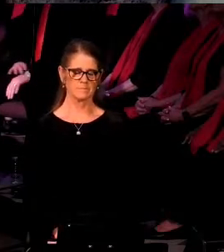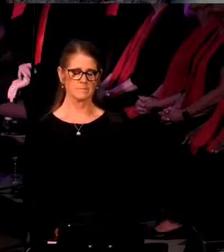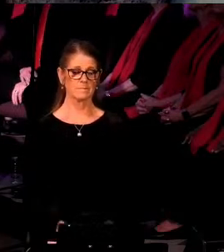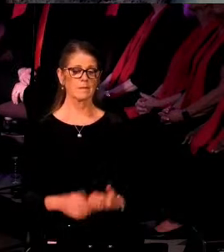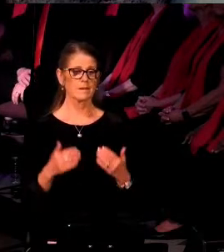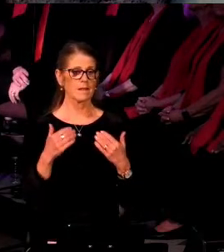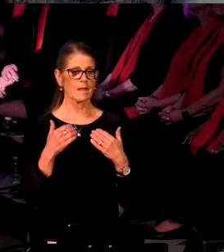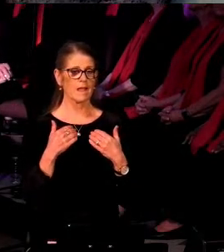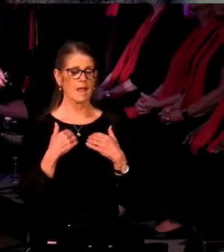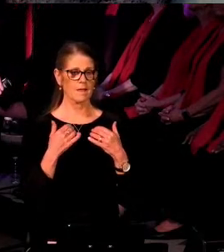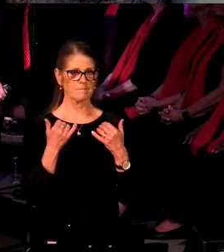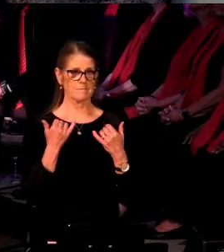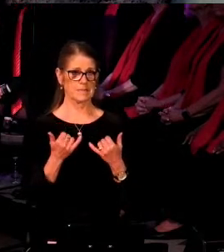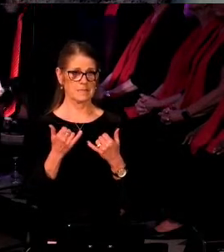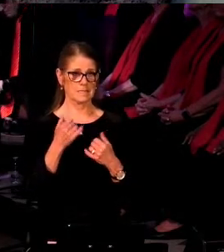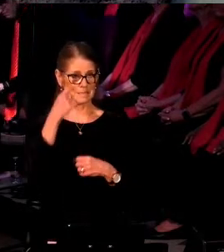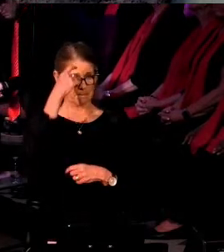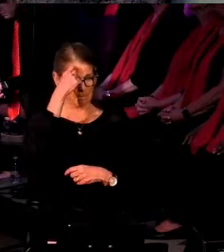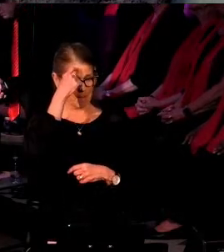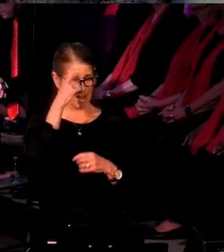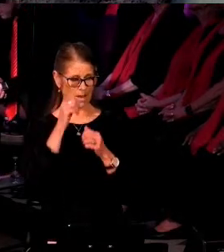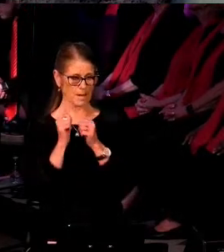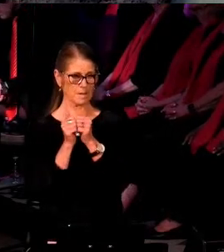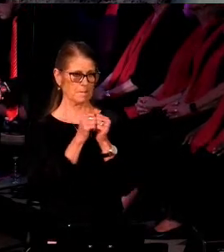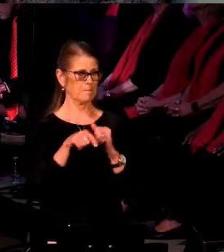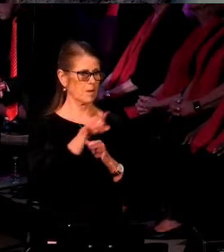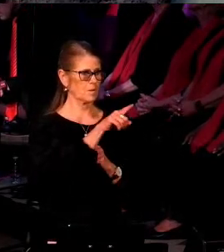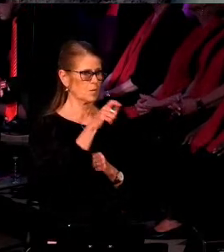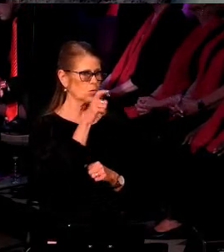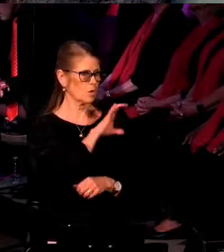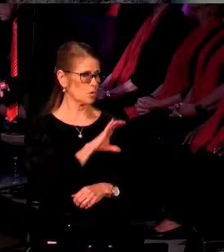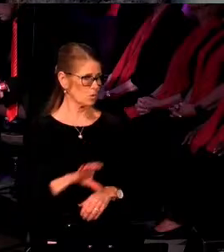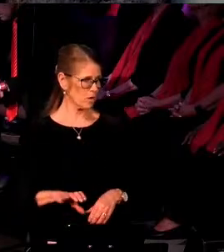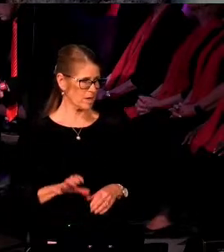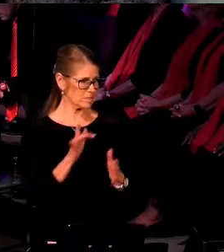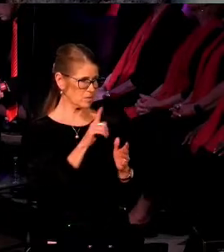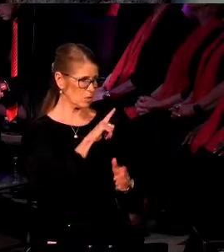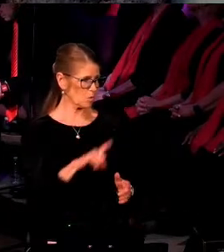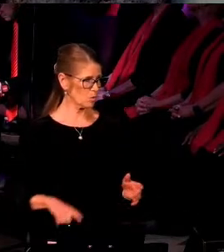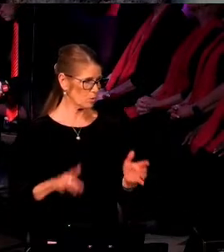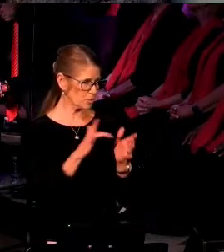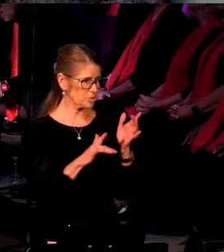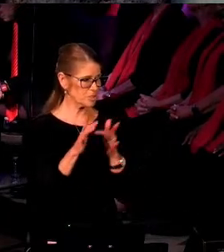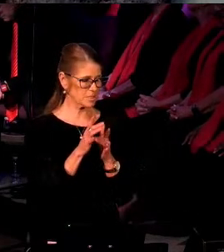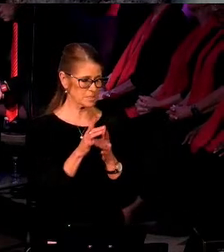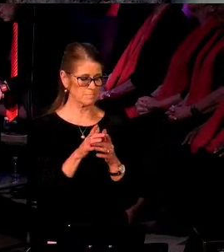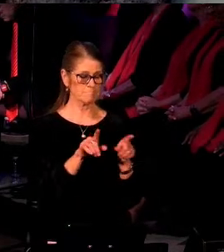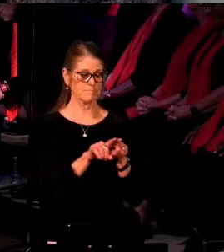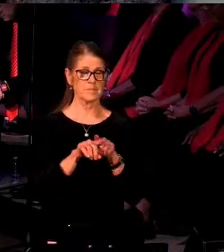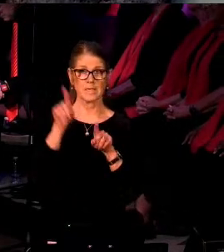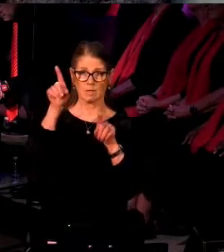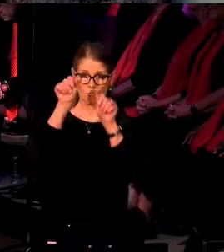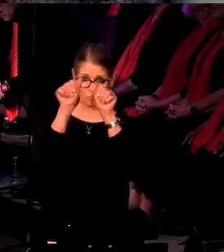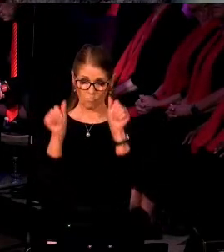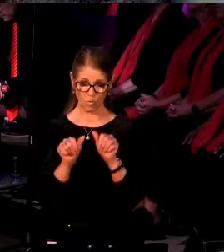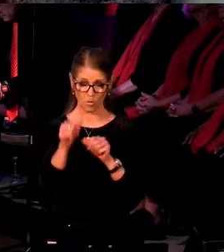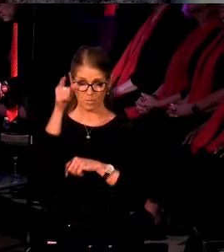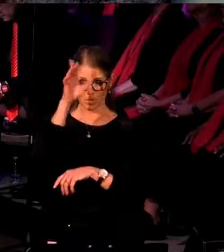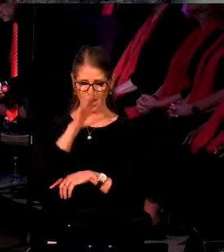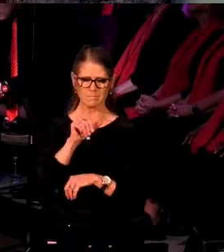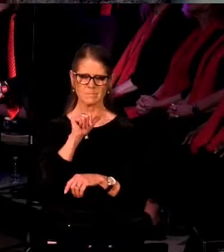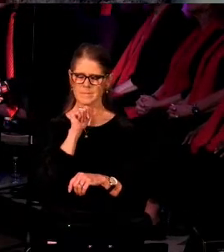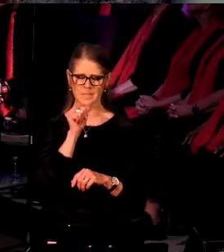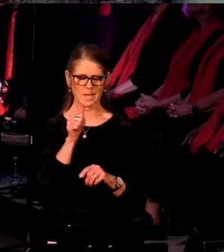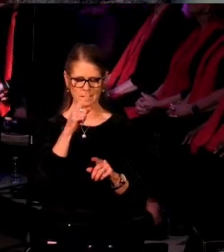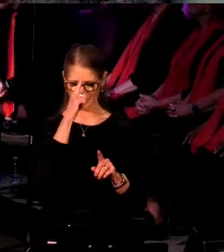Have this mind among you, which is yours in Christ Jesus, who, though he was in the form of God, did not count equality with